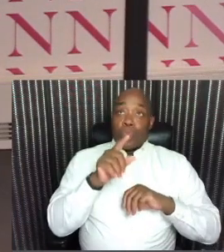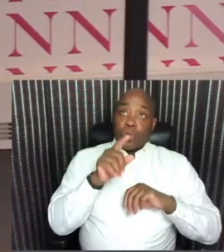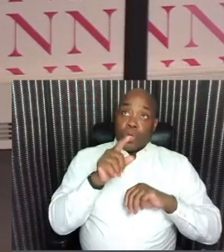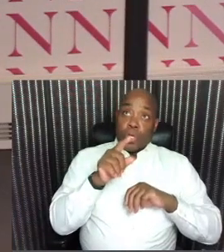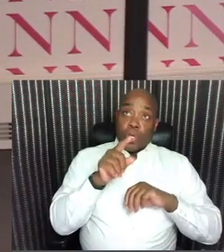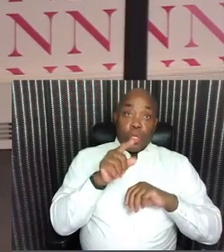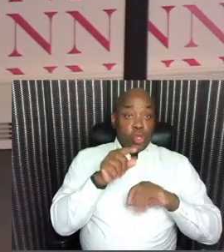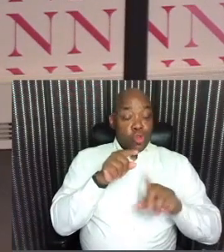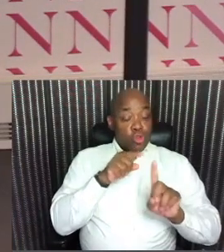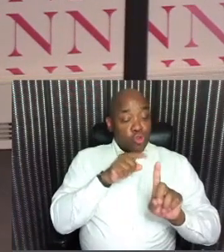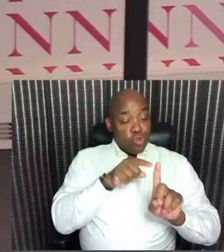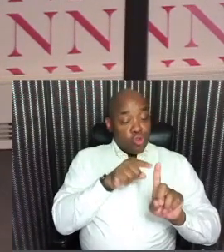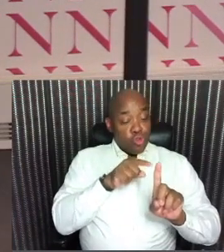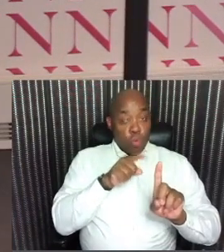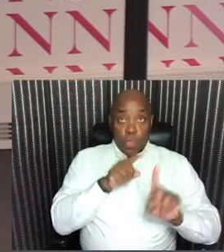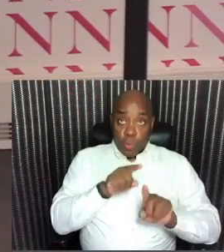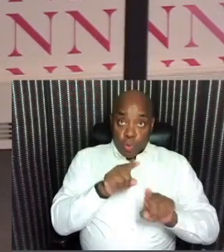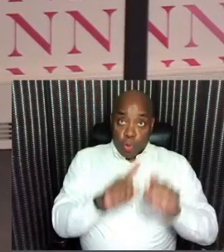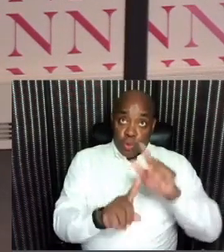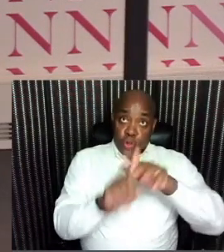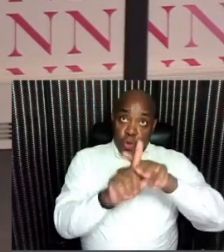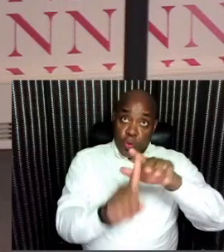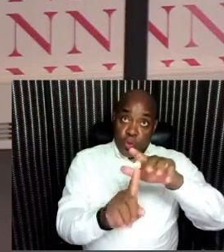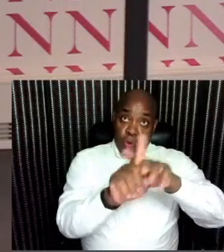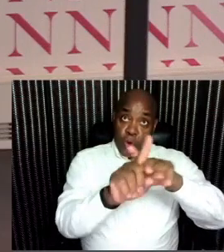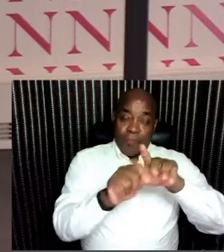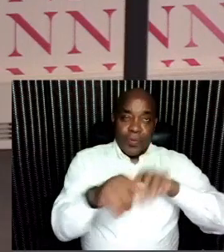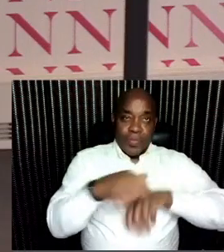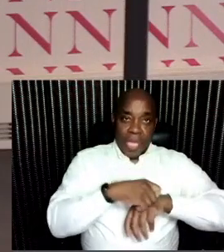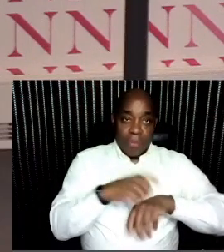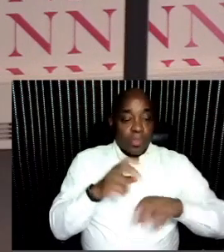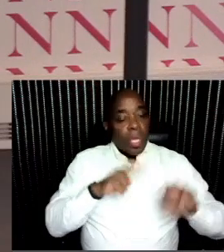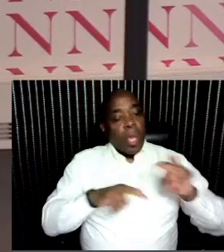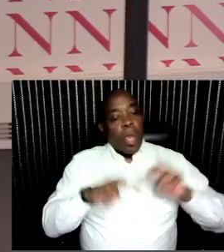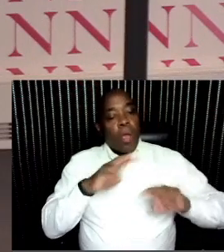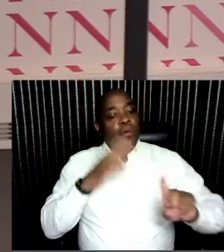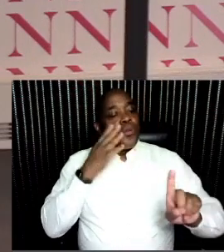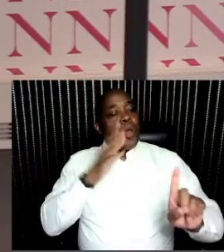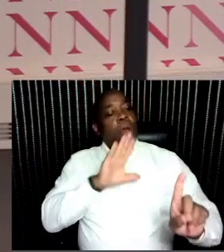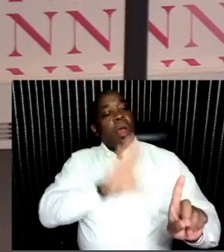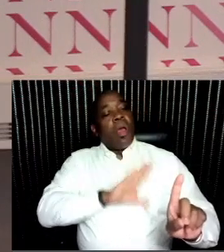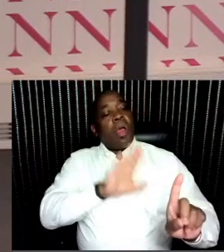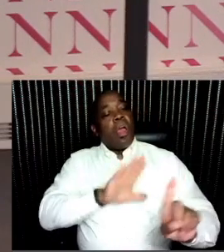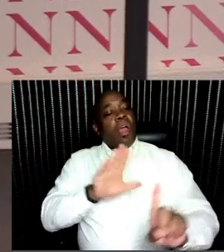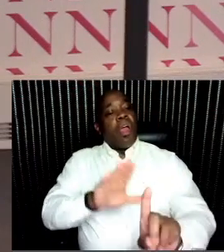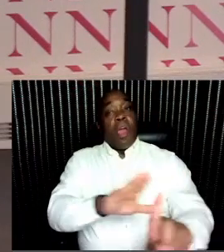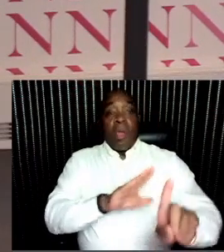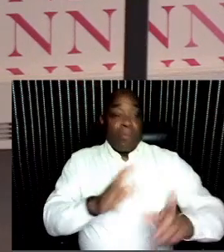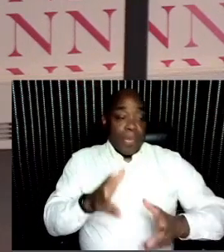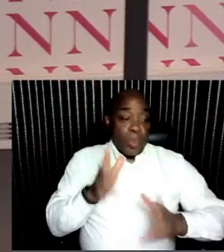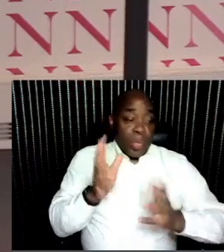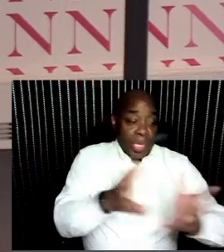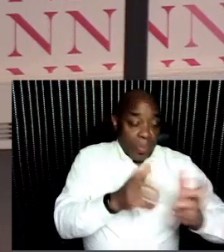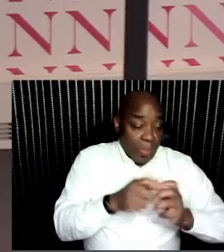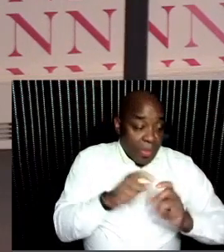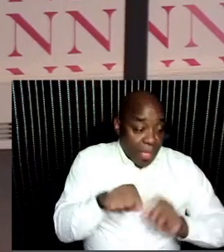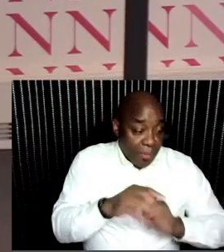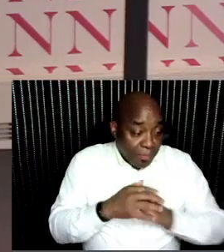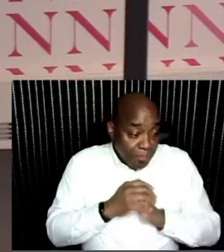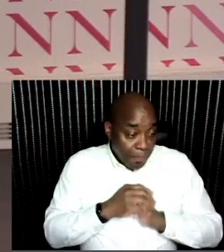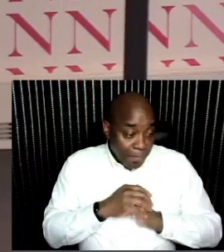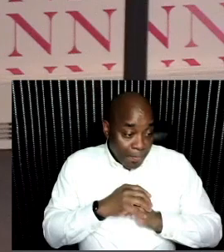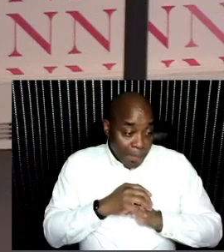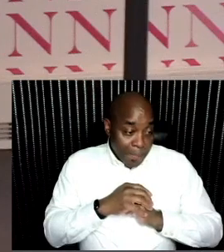are, right? Like, you do need to eat with them, right? Like, you need to